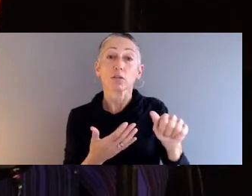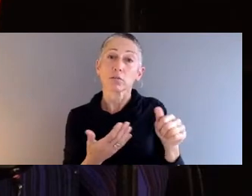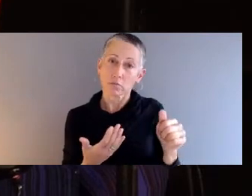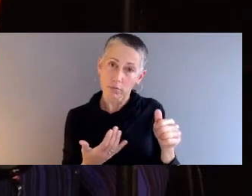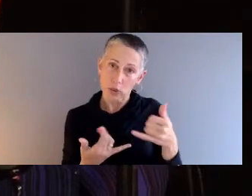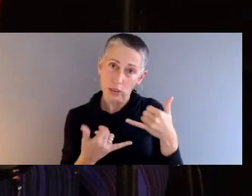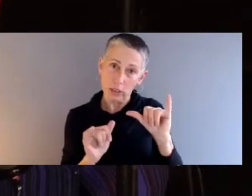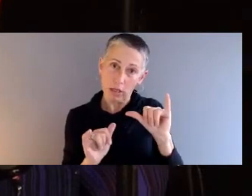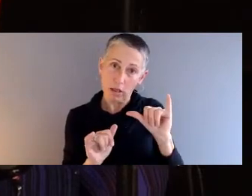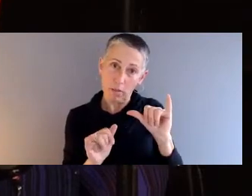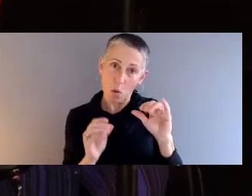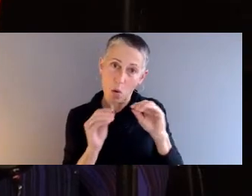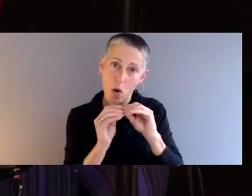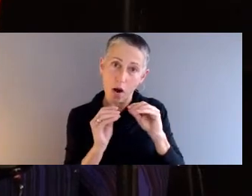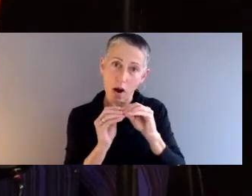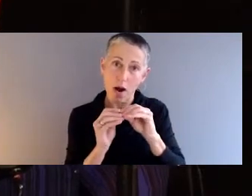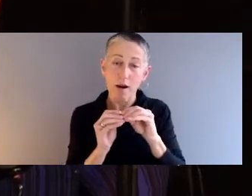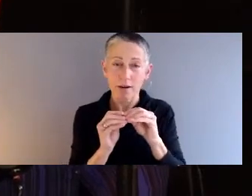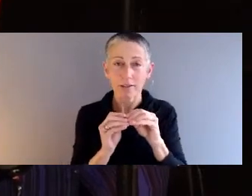You can go to